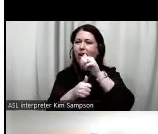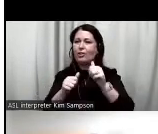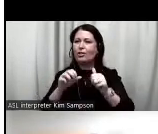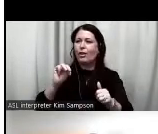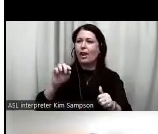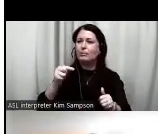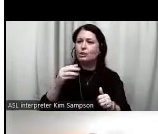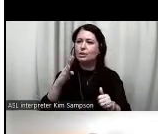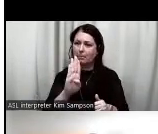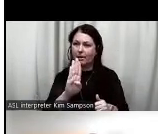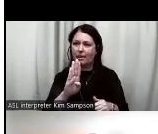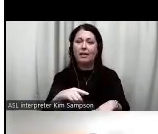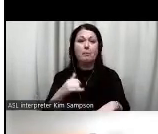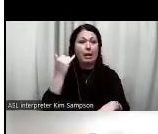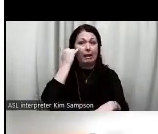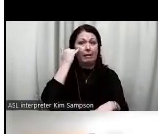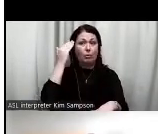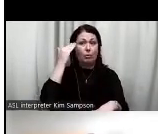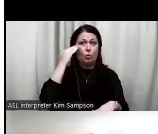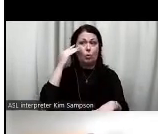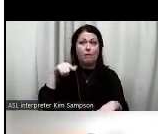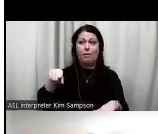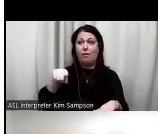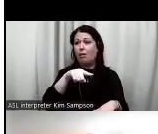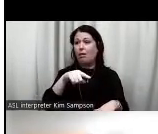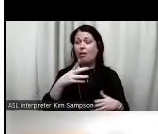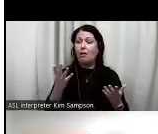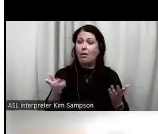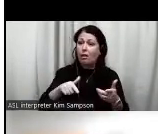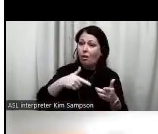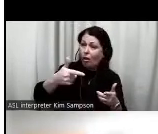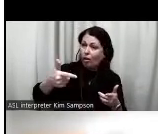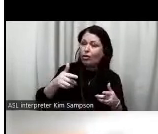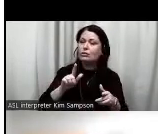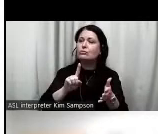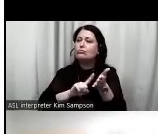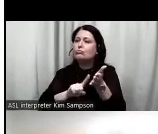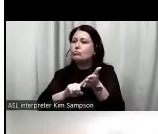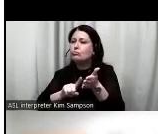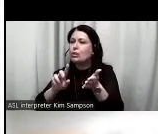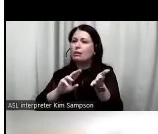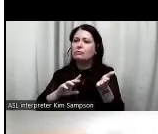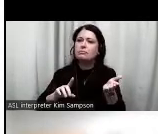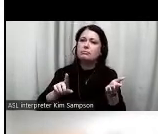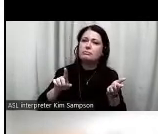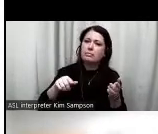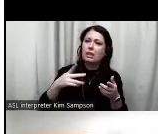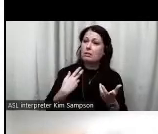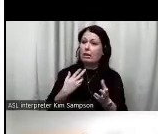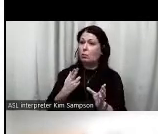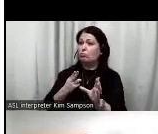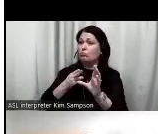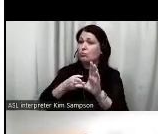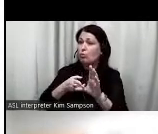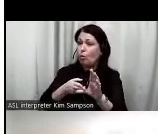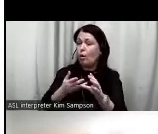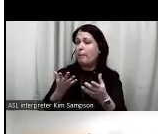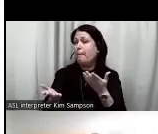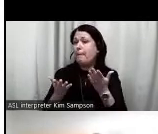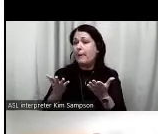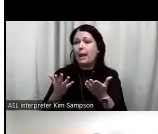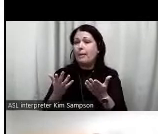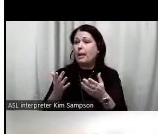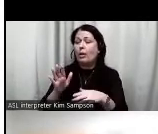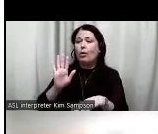there are others, you know, you might be able to check with you if you belong to a, you know,